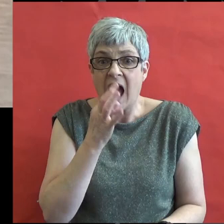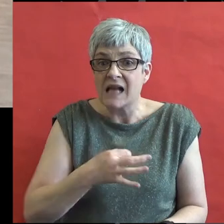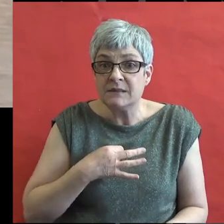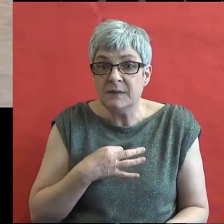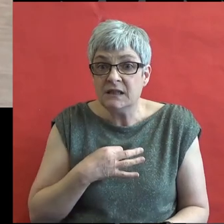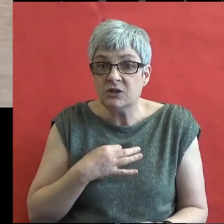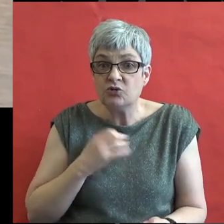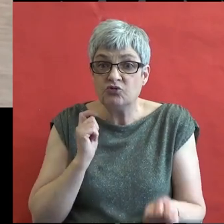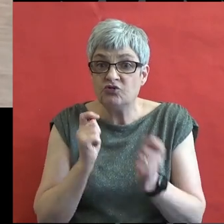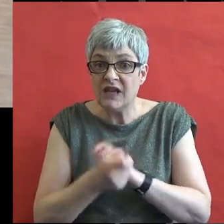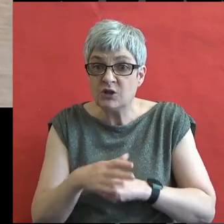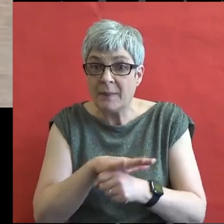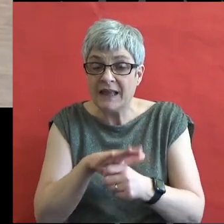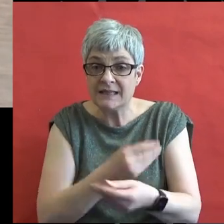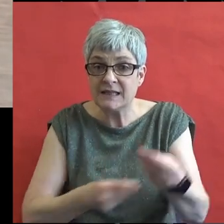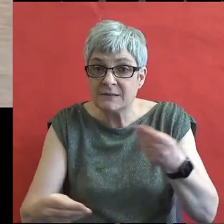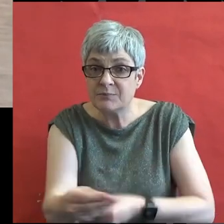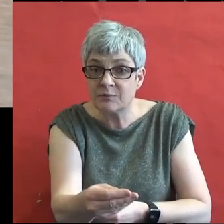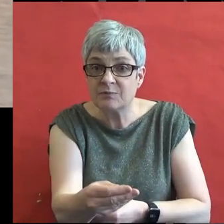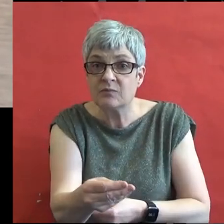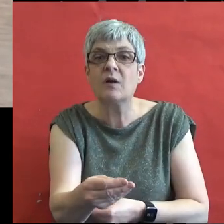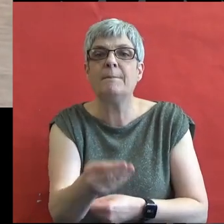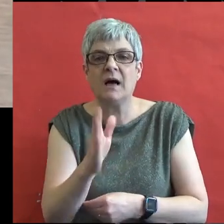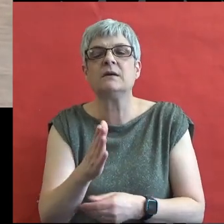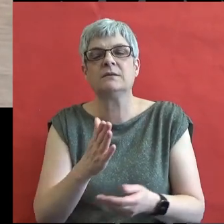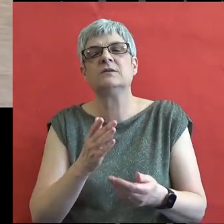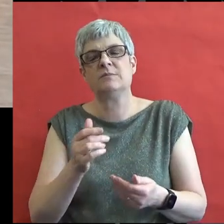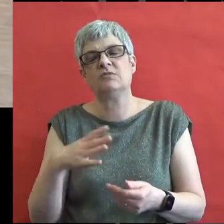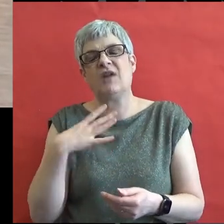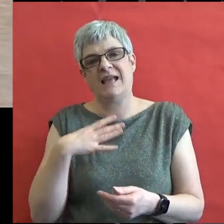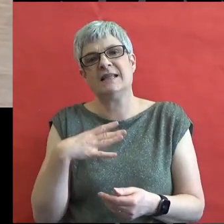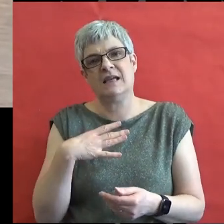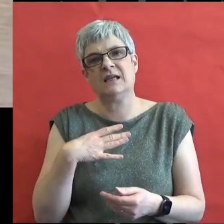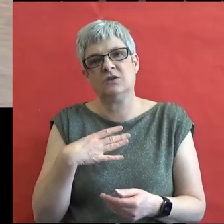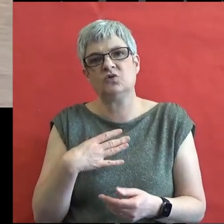only to be ready to assist her with the things she needs.